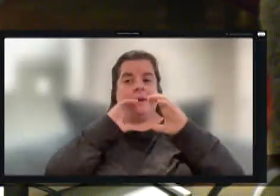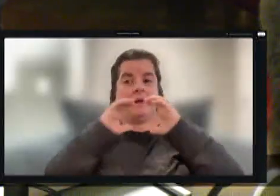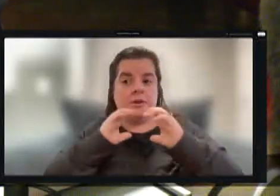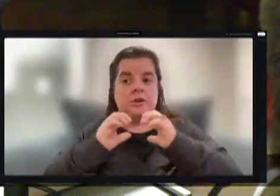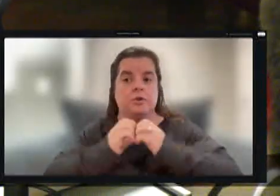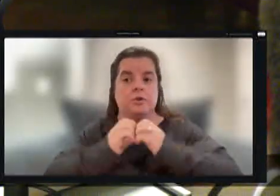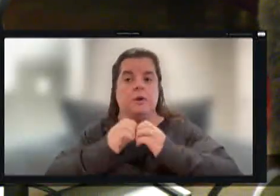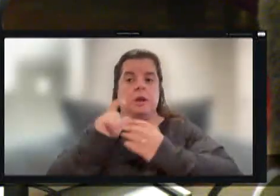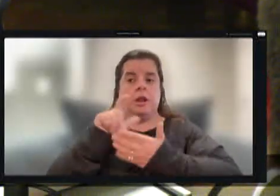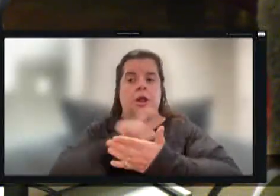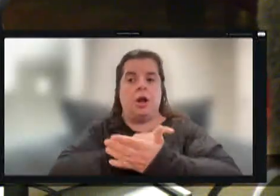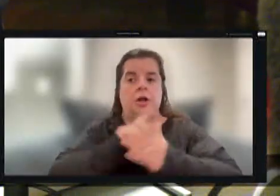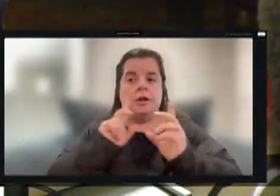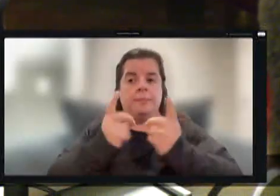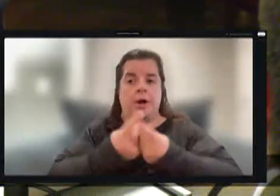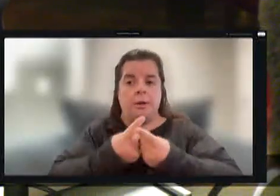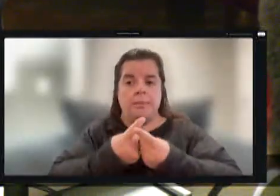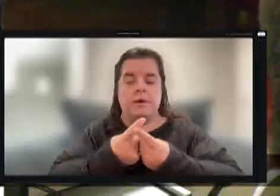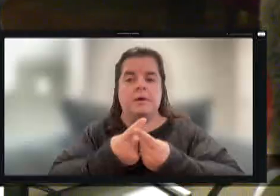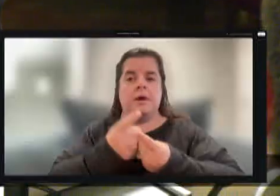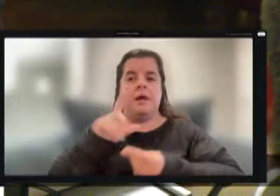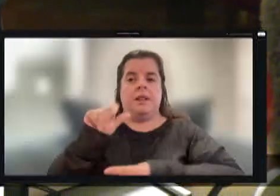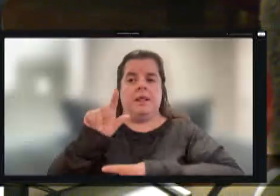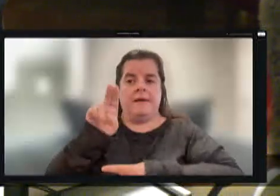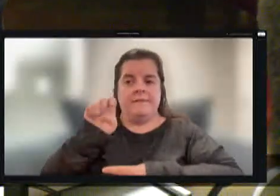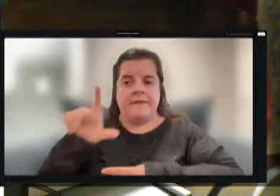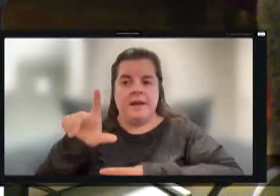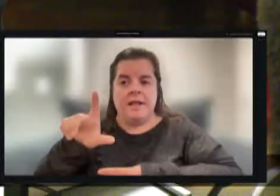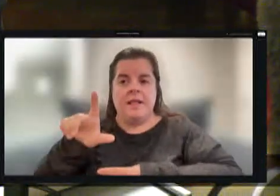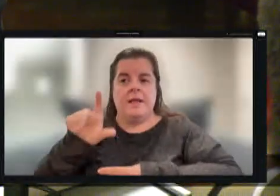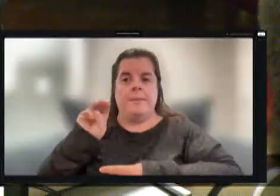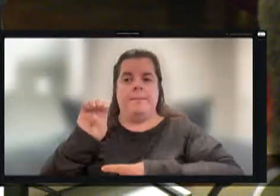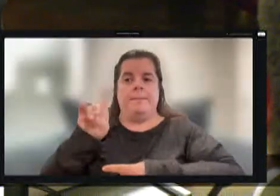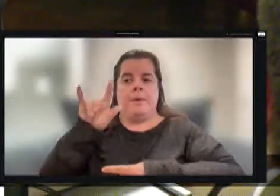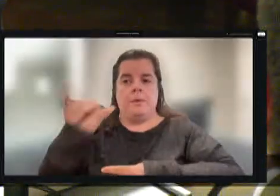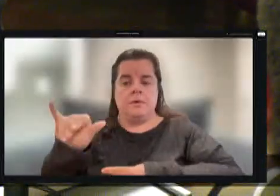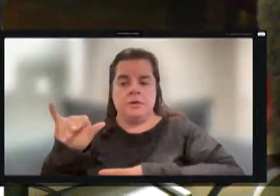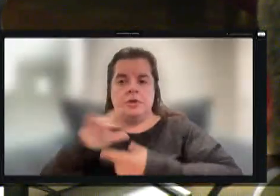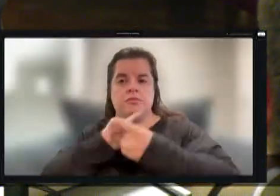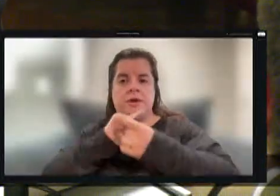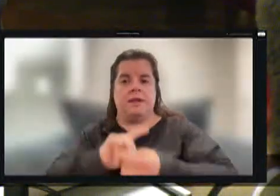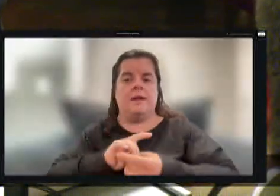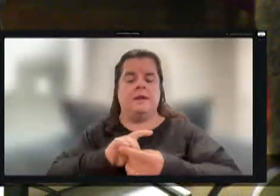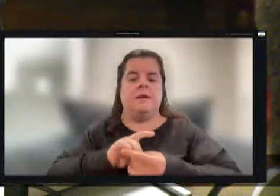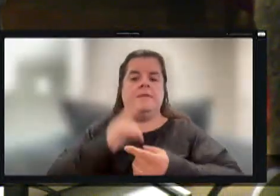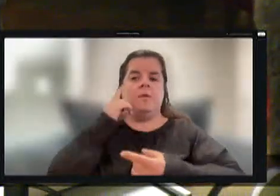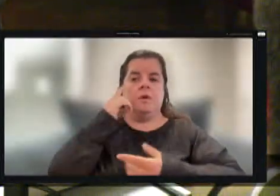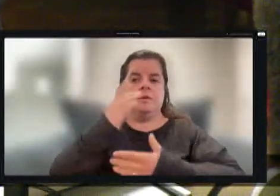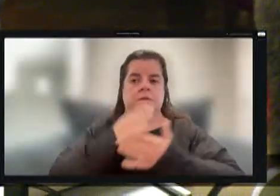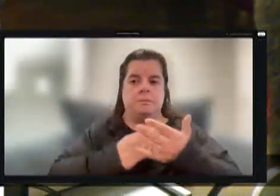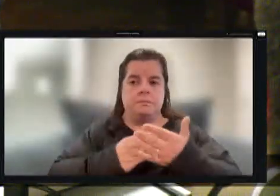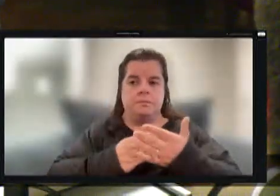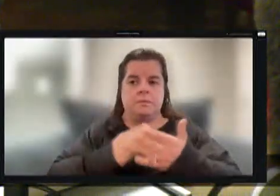department, as well as Councilman Lavelle and Councilman Mosley, related to what are some code changes that we need to